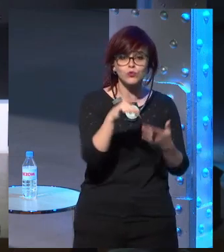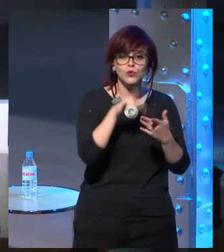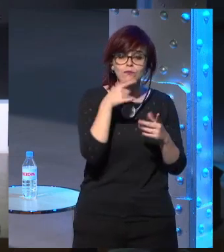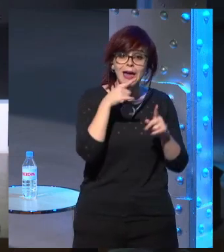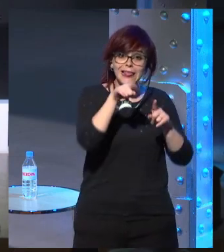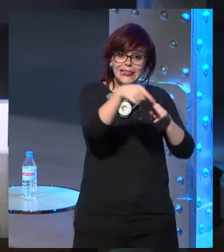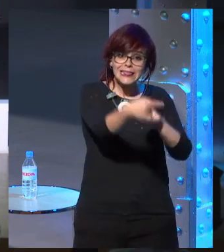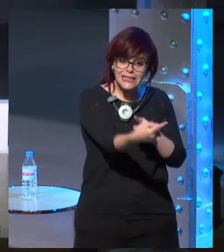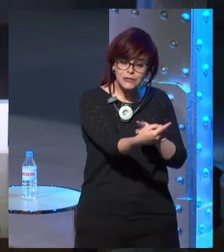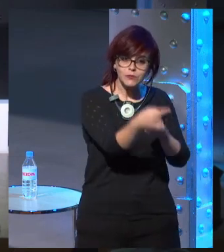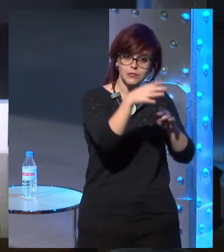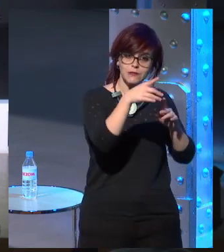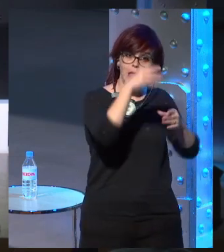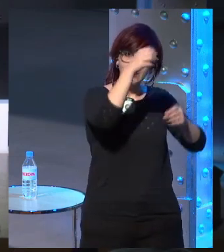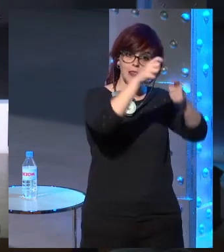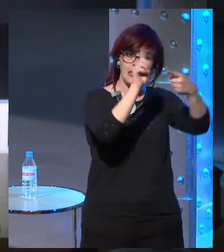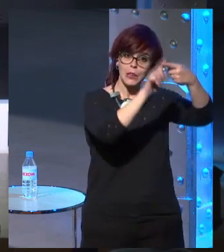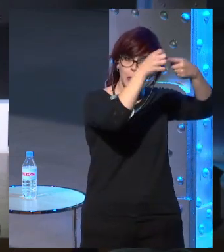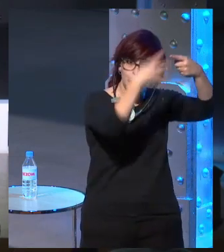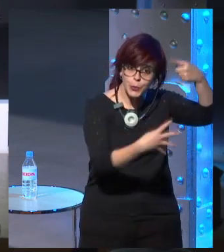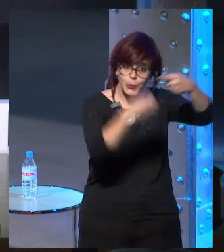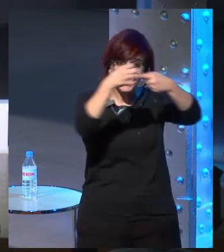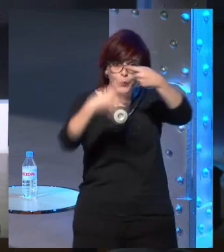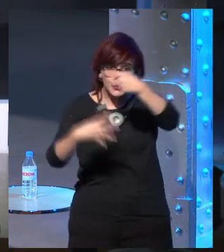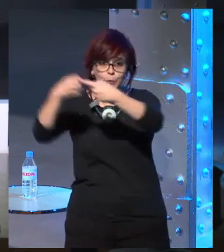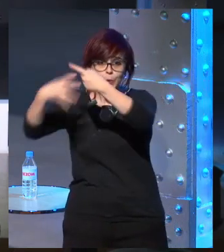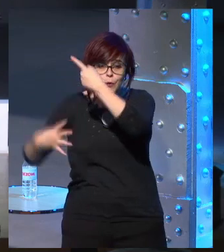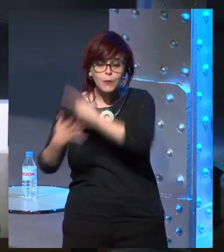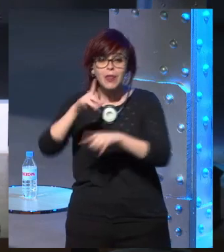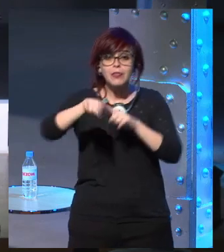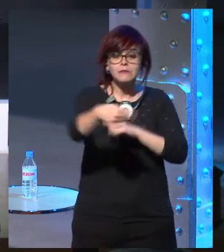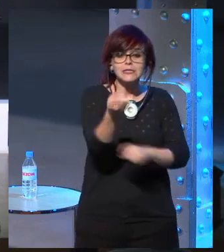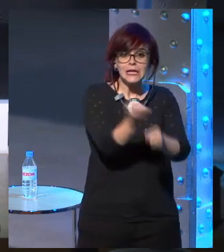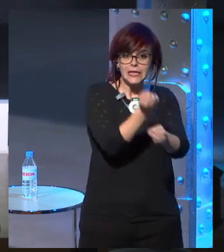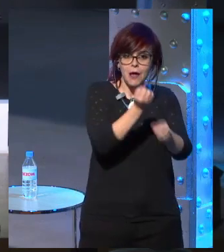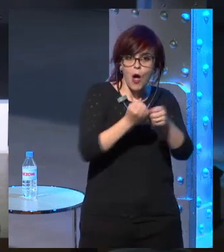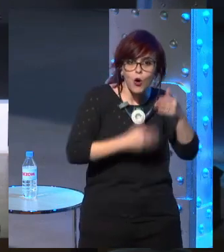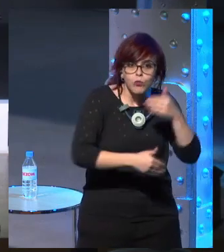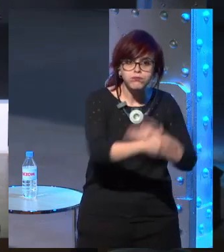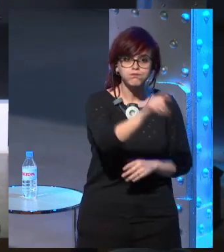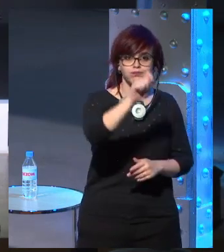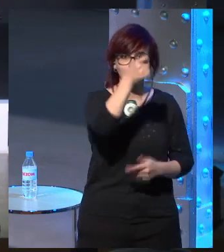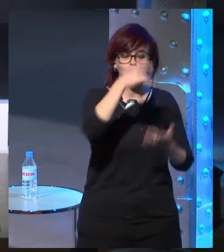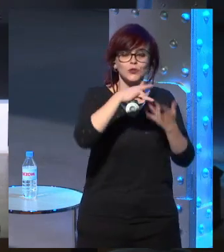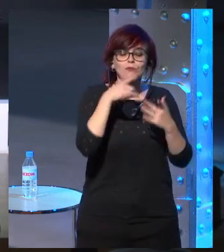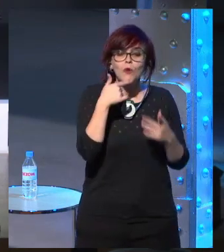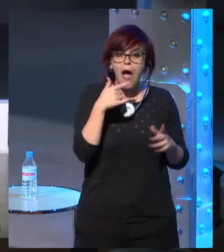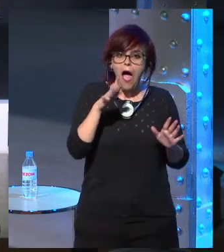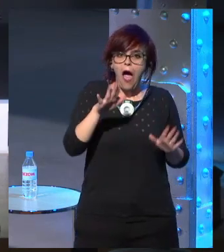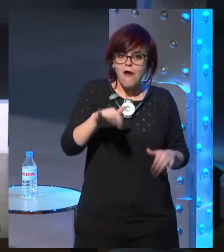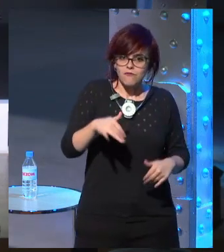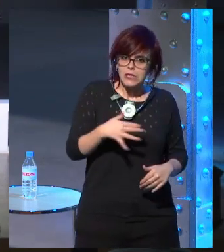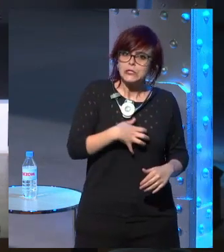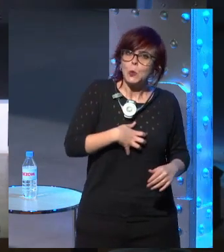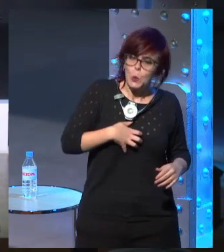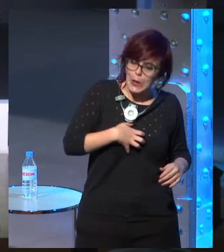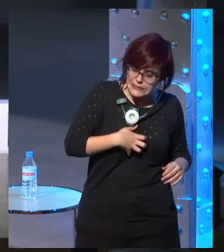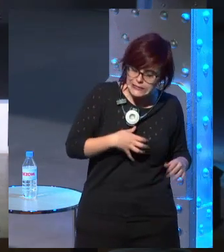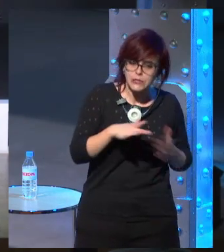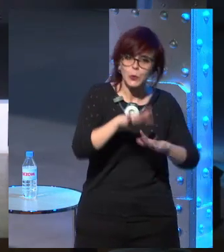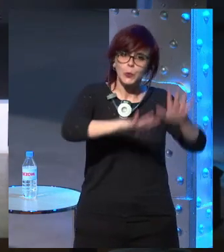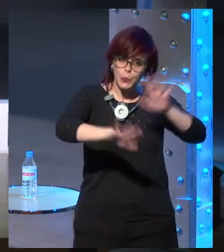that then can lead to jobs or employability. It's nascent, it's beginning work, it's super hard. But we're starting